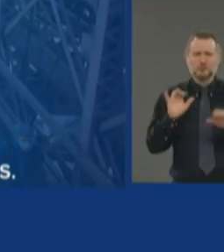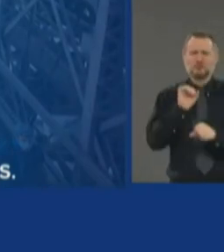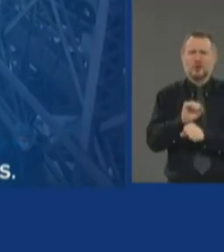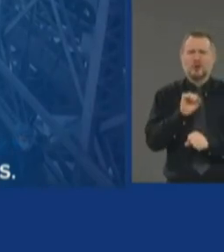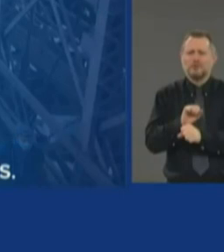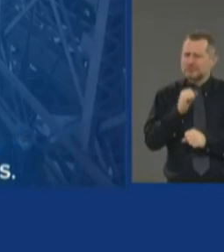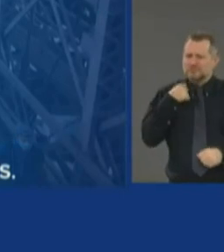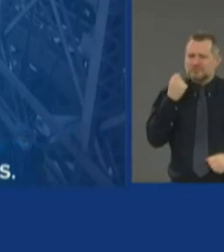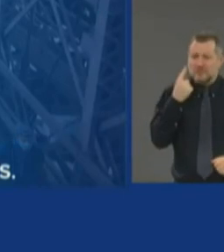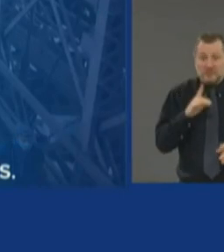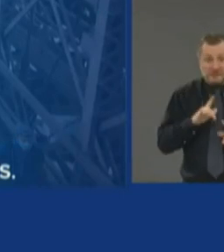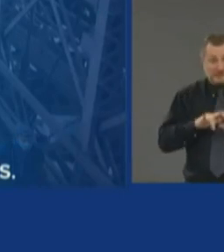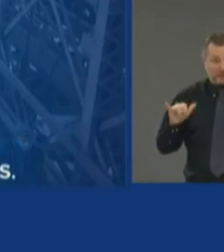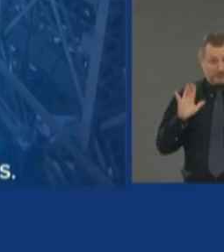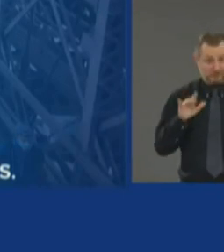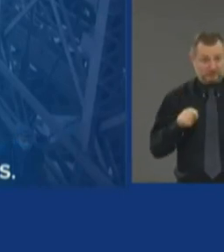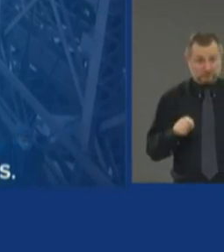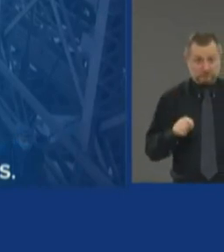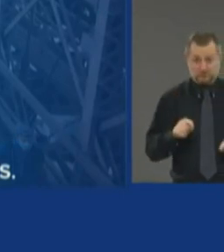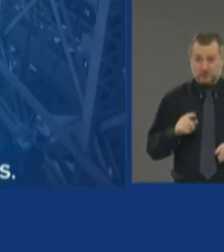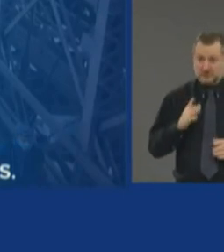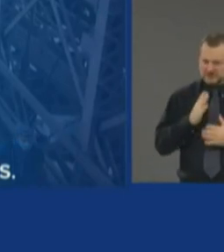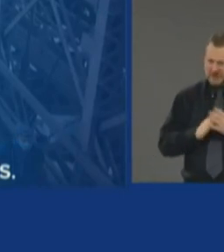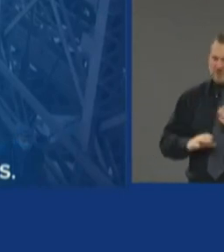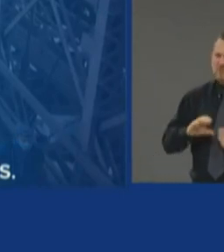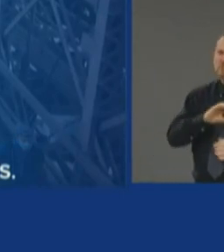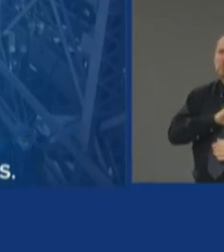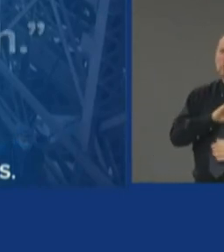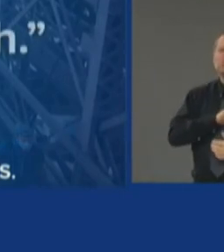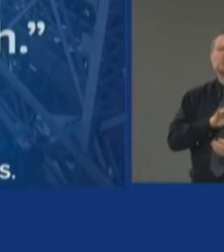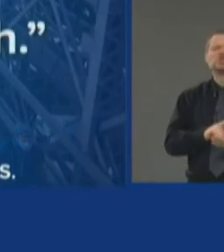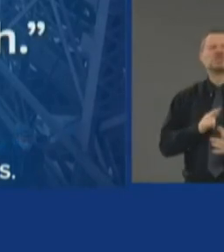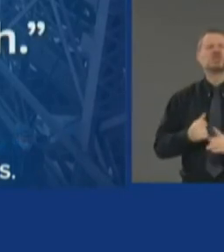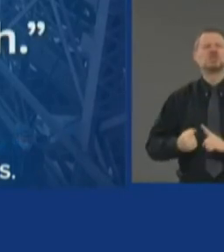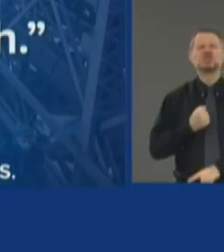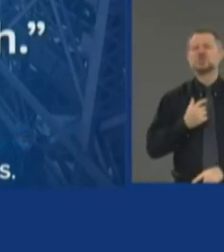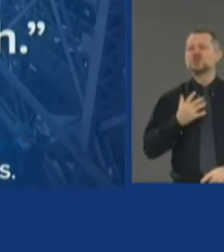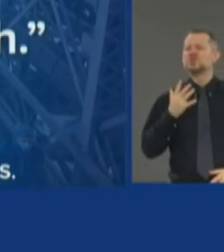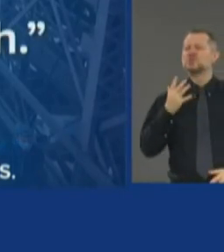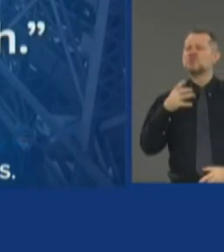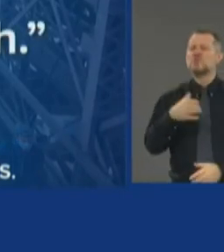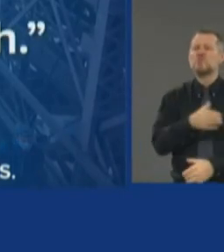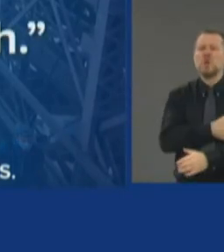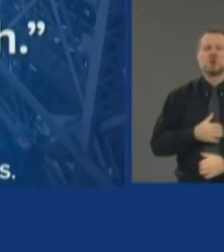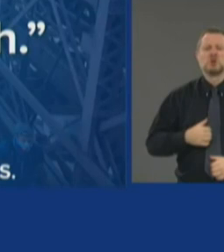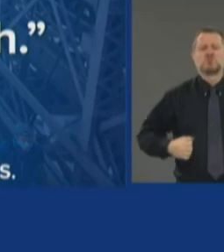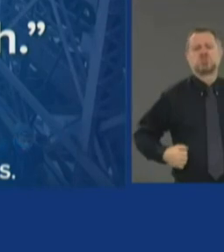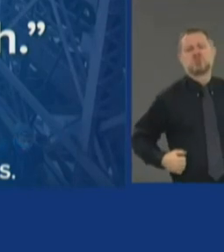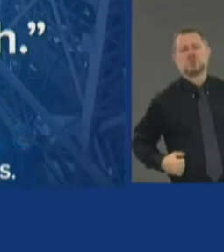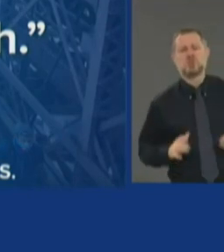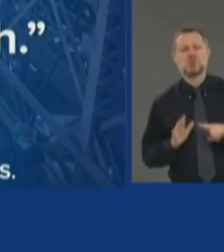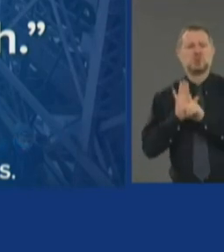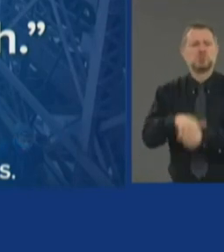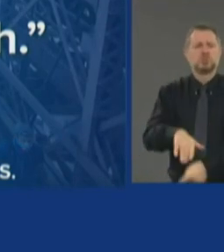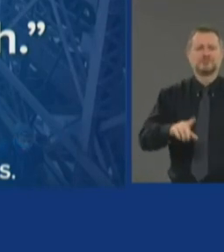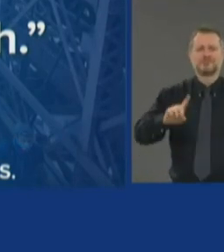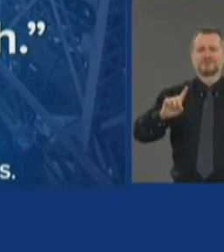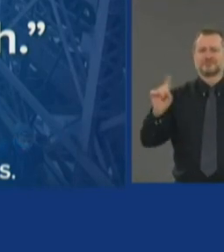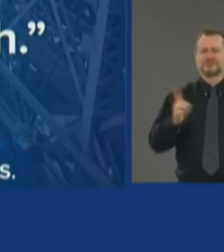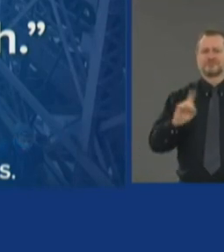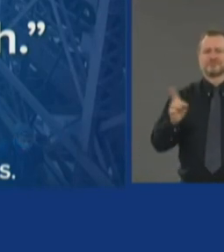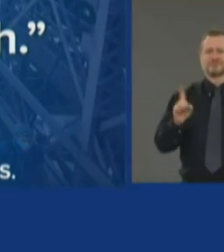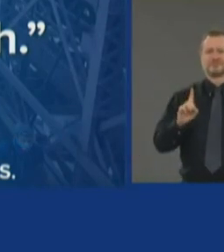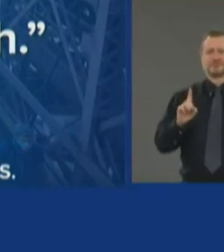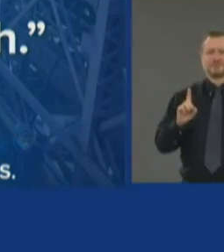there are also cases of police abuse and the abuse of power. That's a fact. You can have two coincident